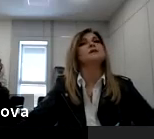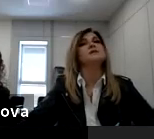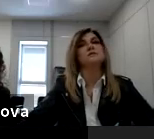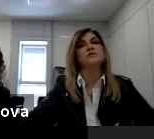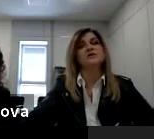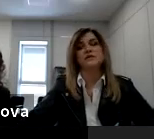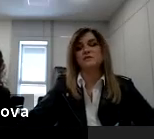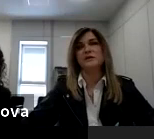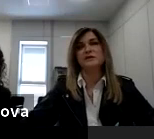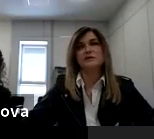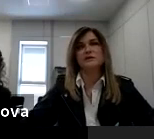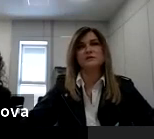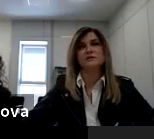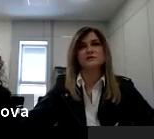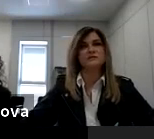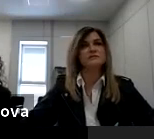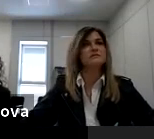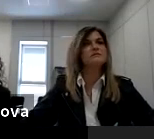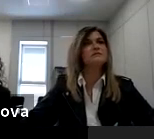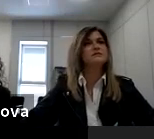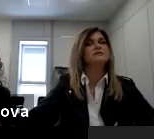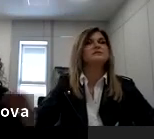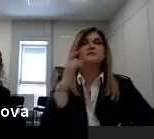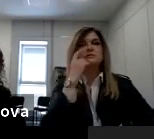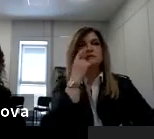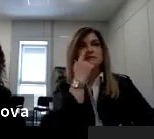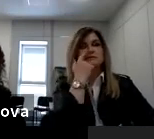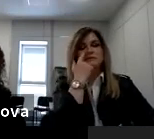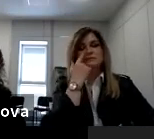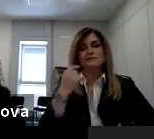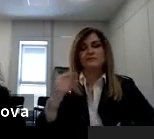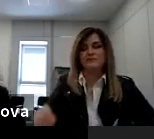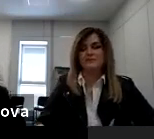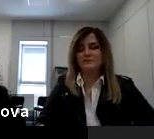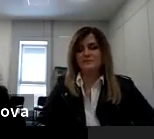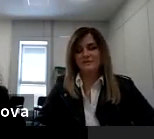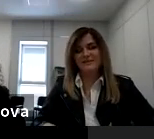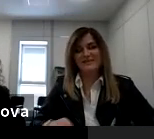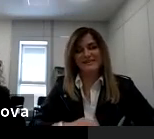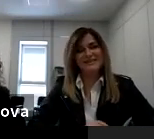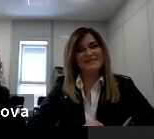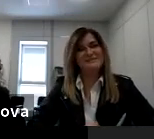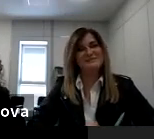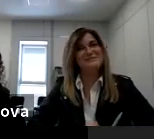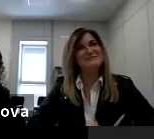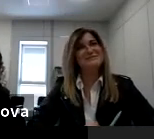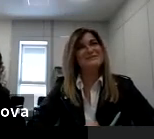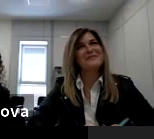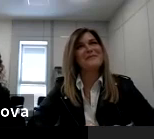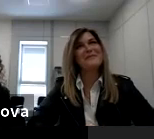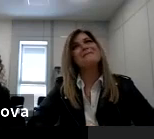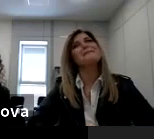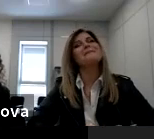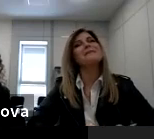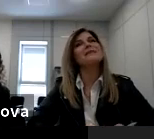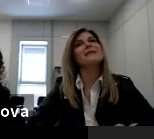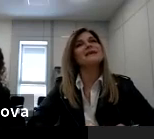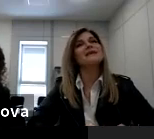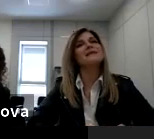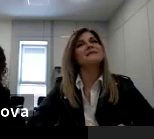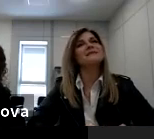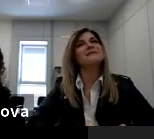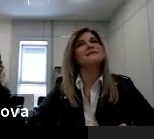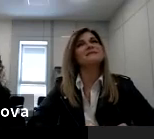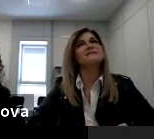Okay, let's proceed, because a lot of work to be done. The next one is not